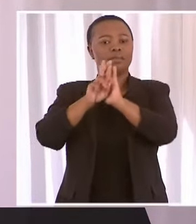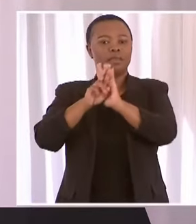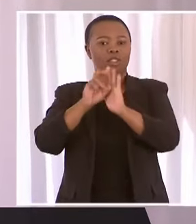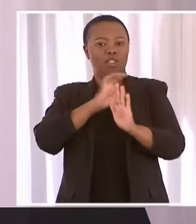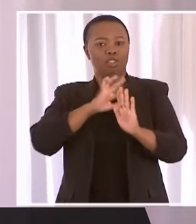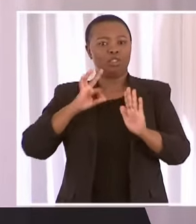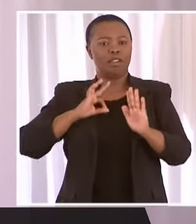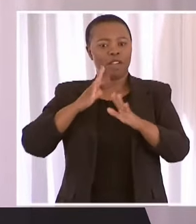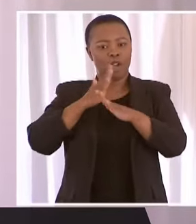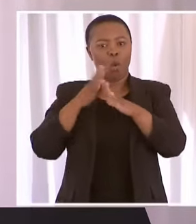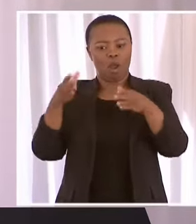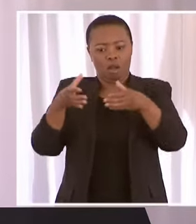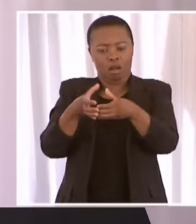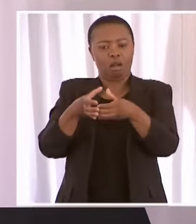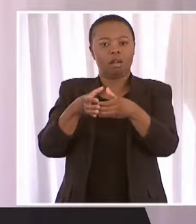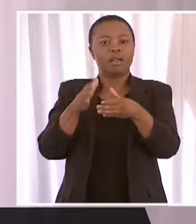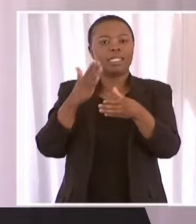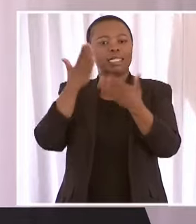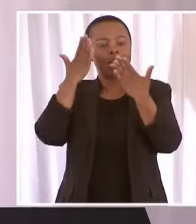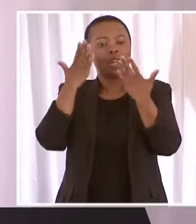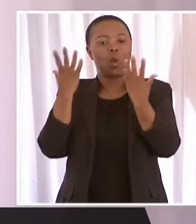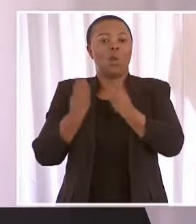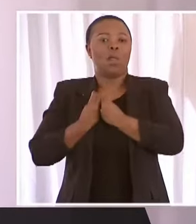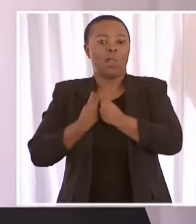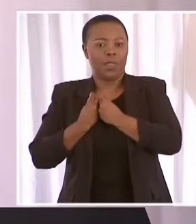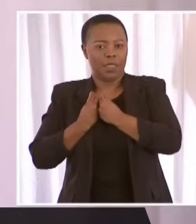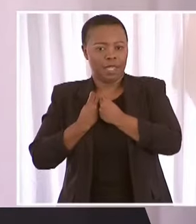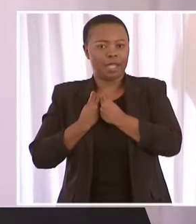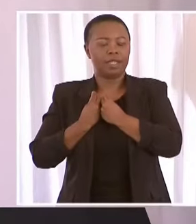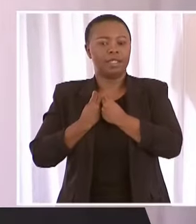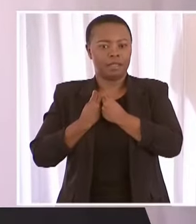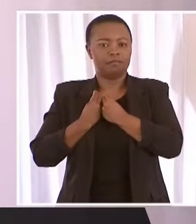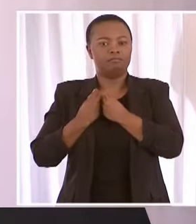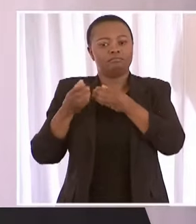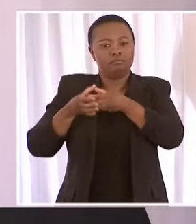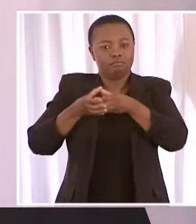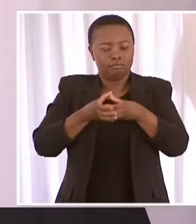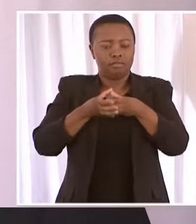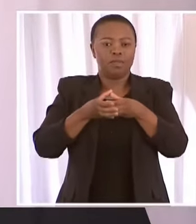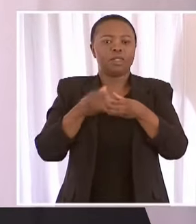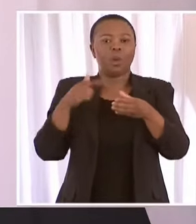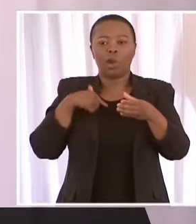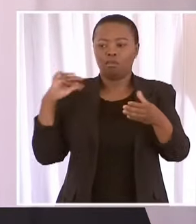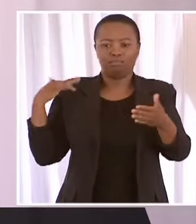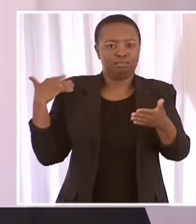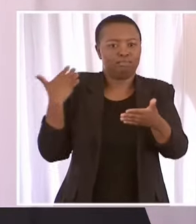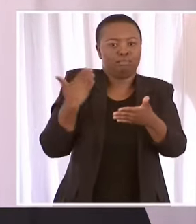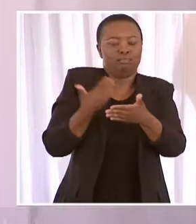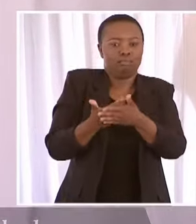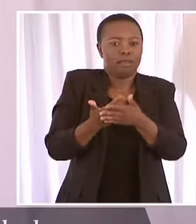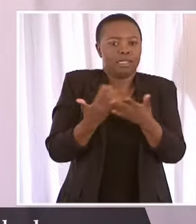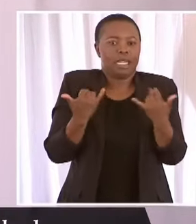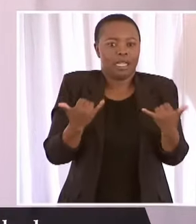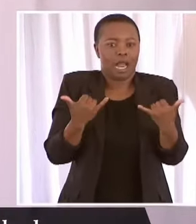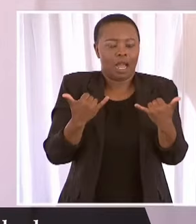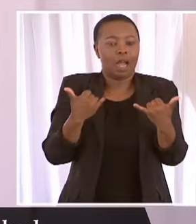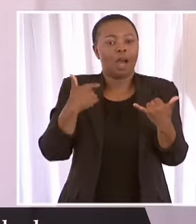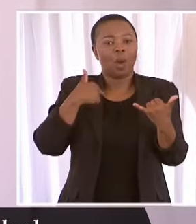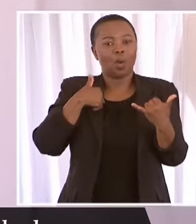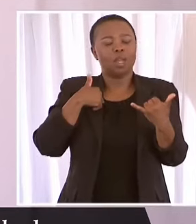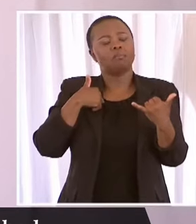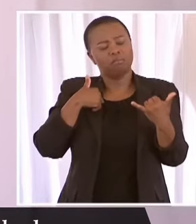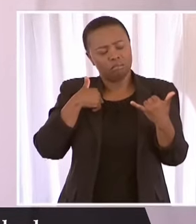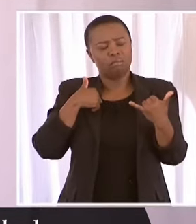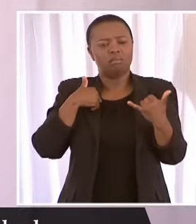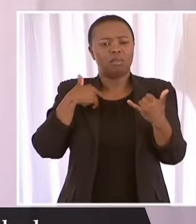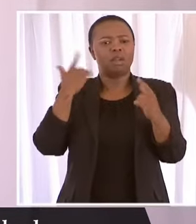and workmates that have been with me along as we walk the journey. We have come so far. Now that we have reached this point, our hearts